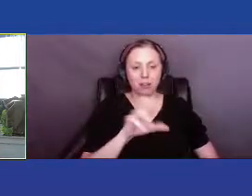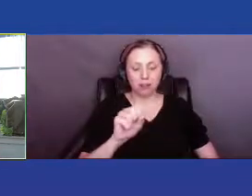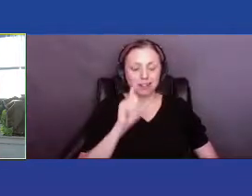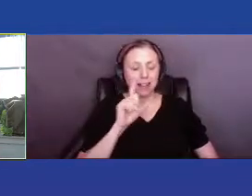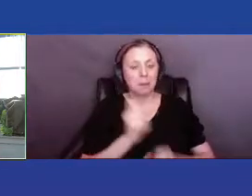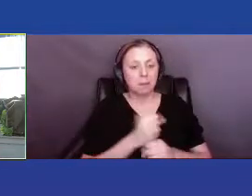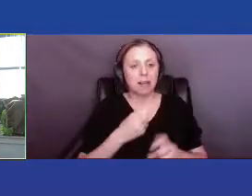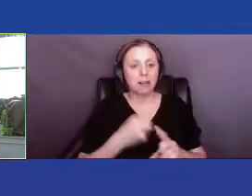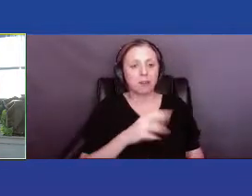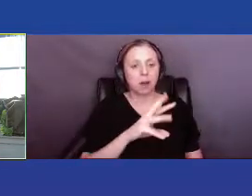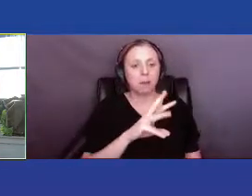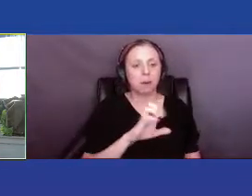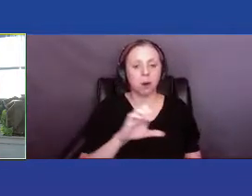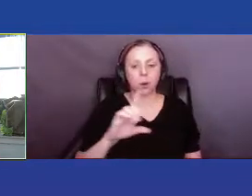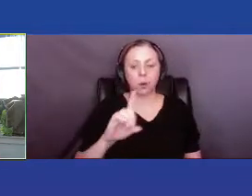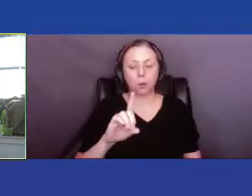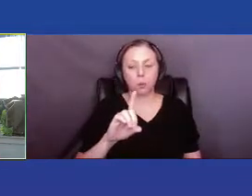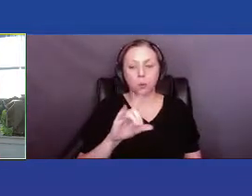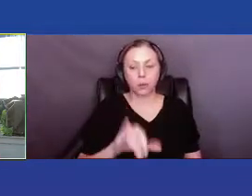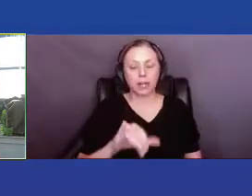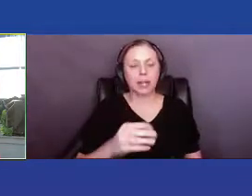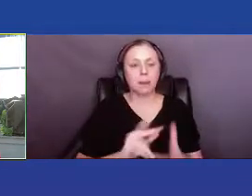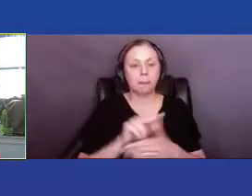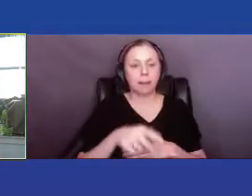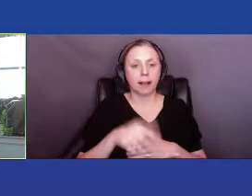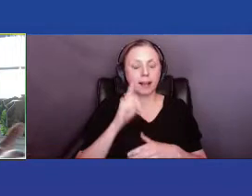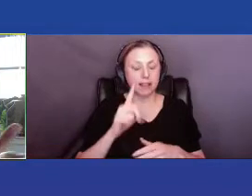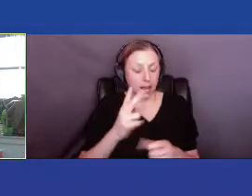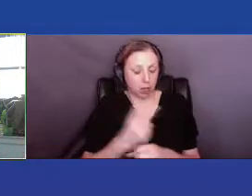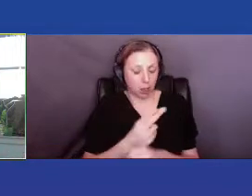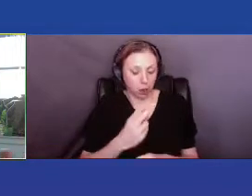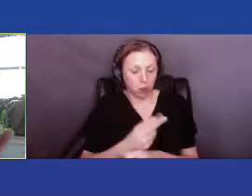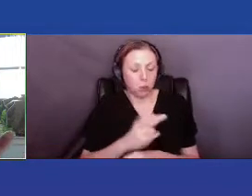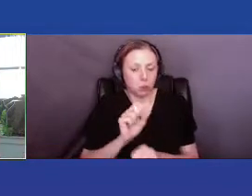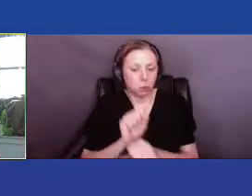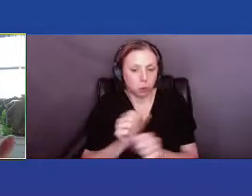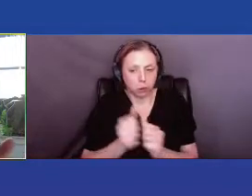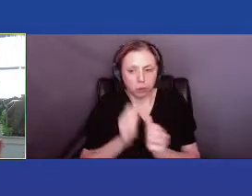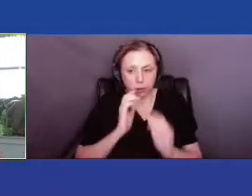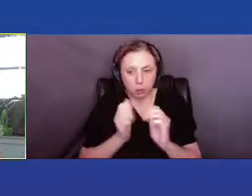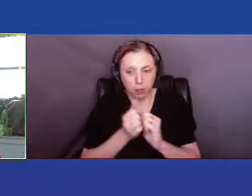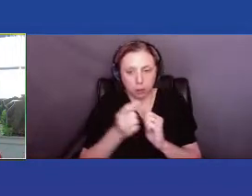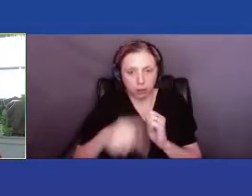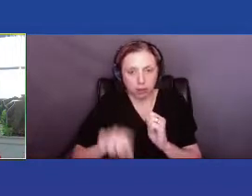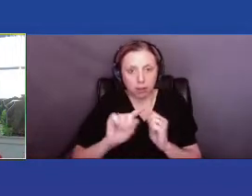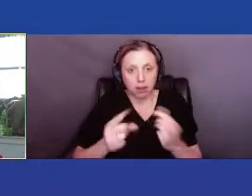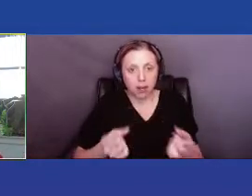with and communicating with. And there's a hanging mattress frame